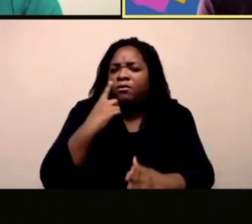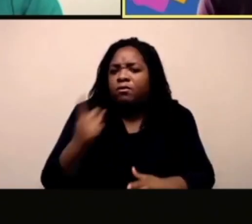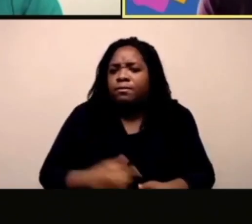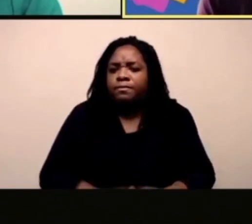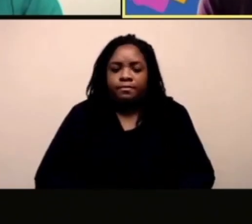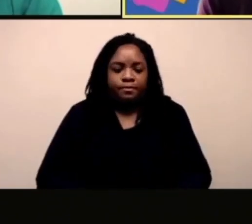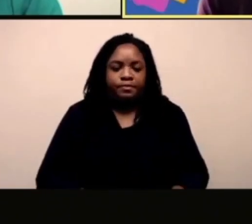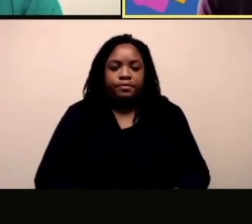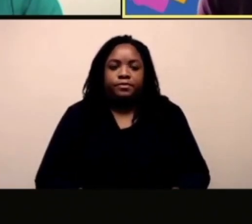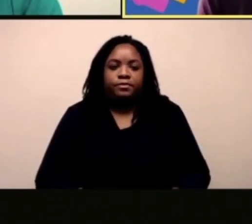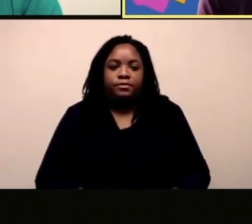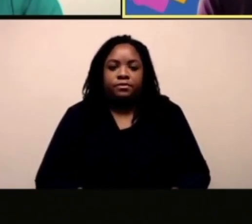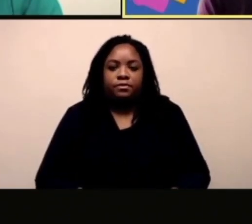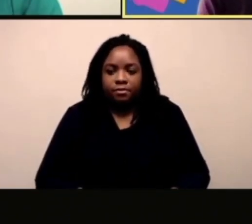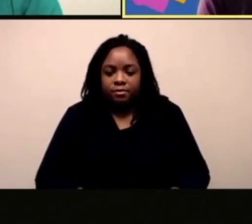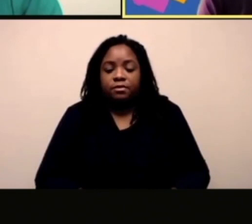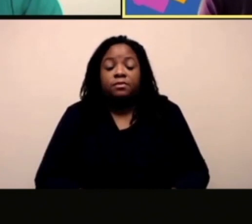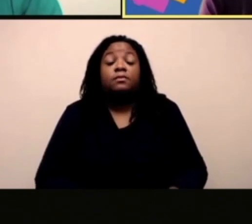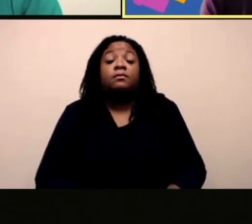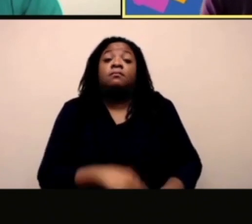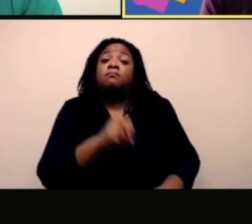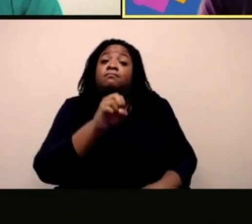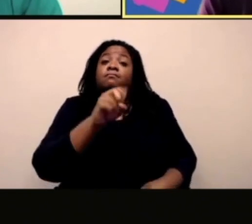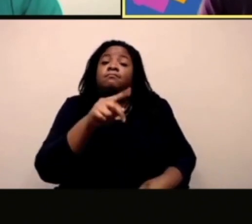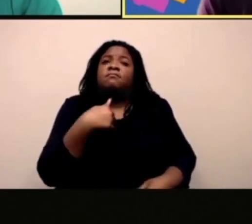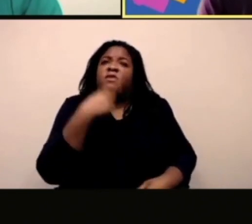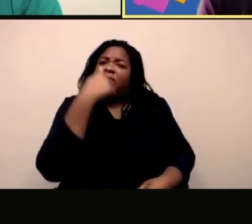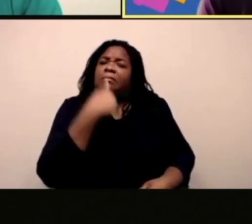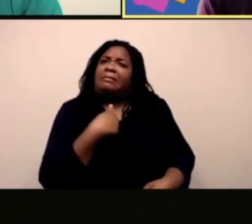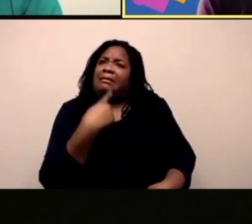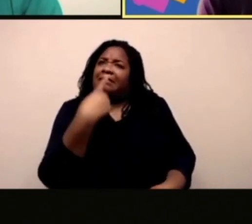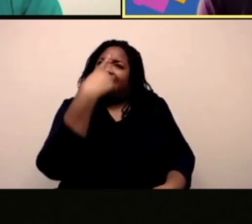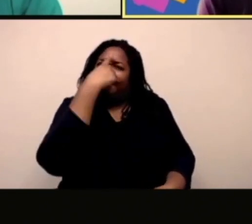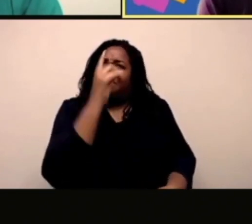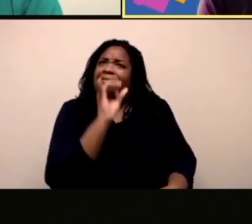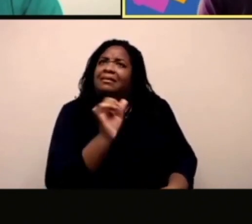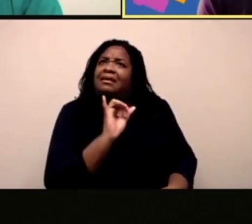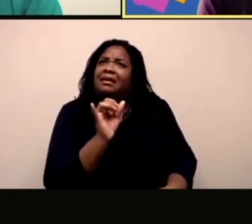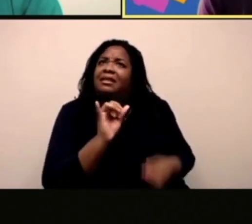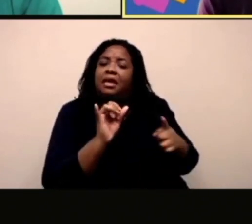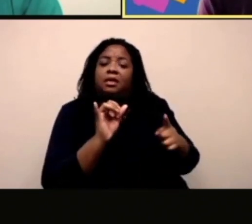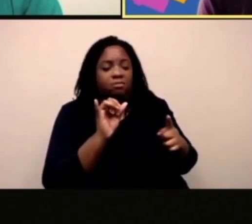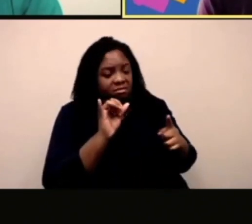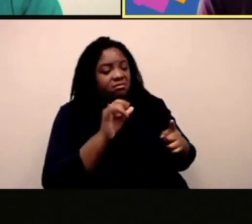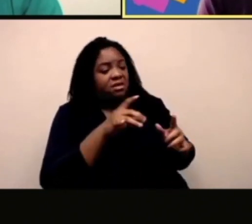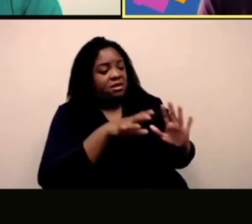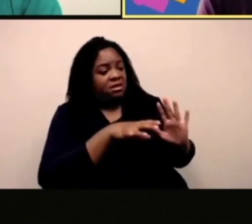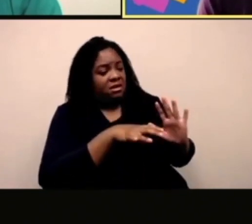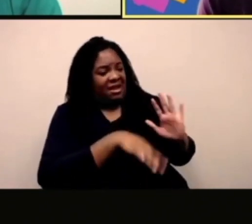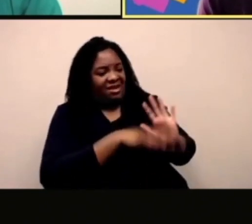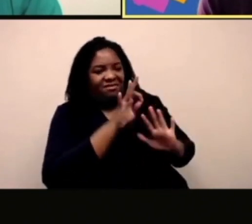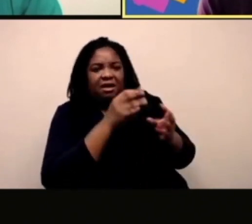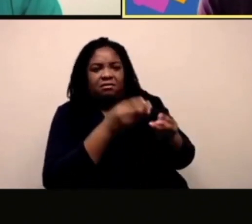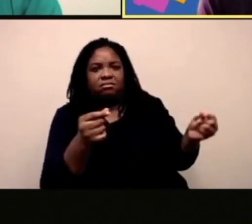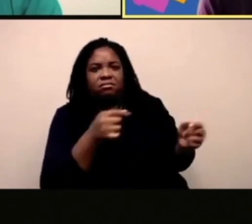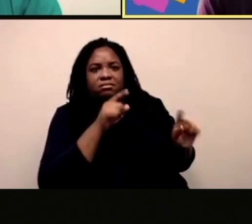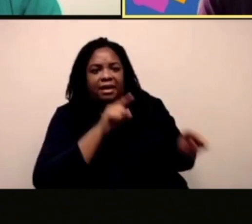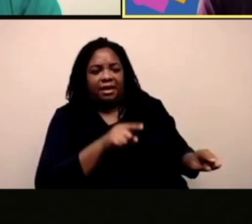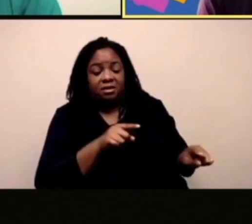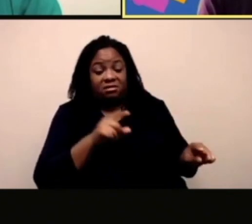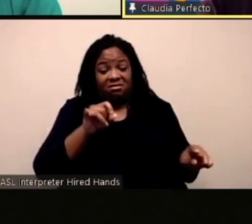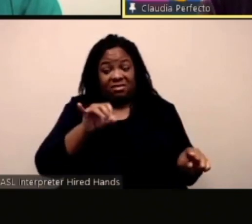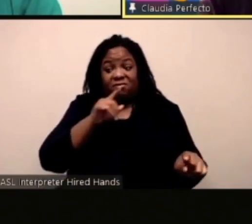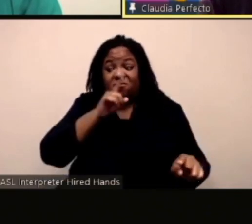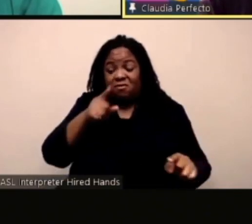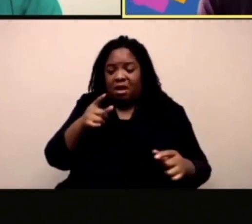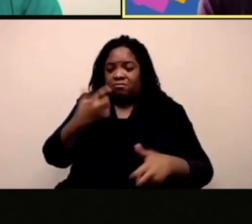Okay, coding with a cause is like to find solutions to the real problems we have in the